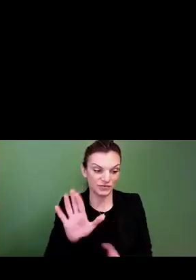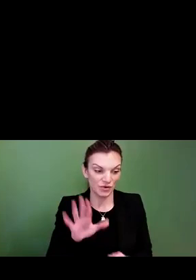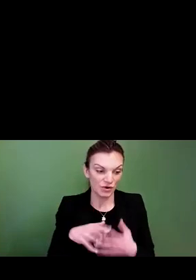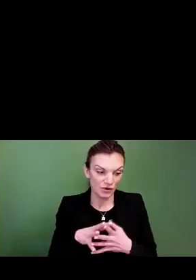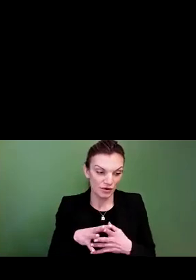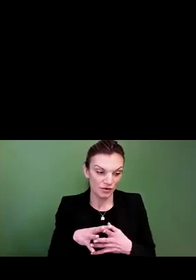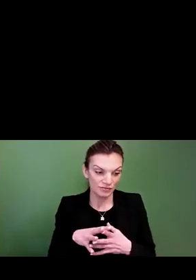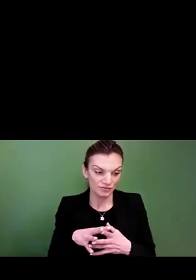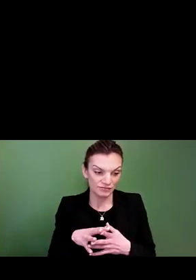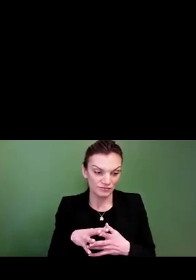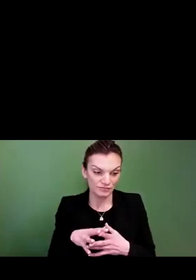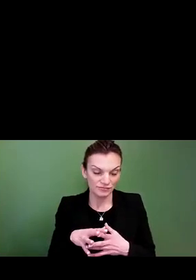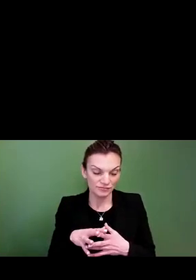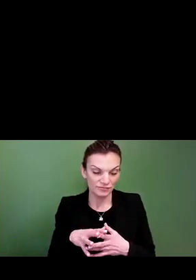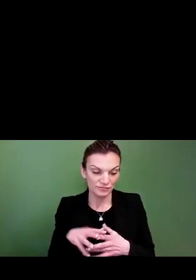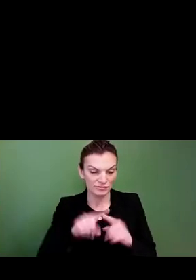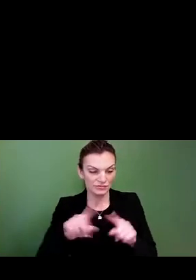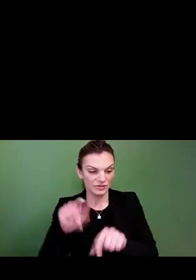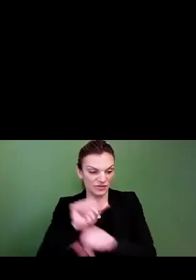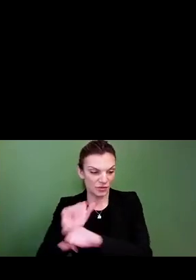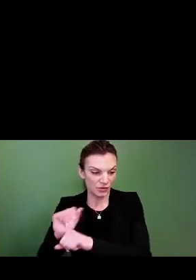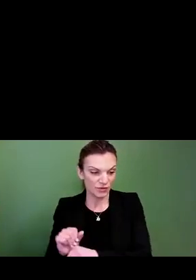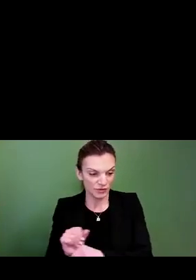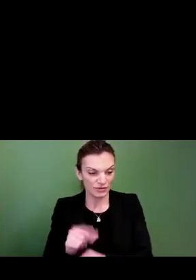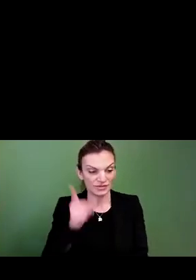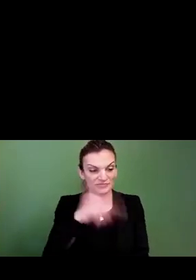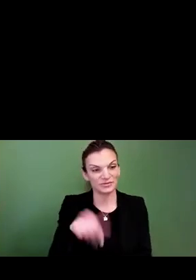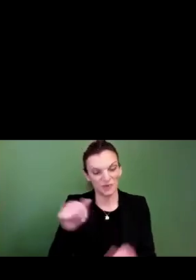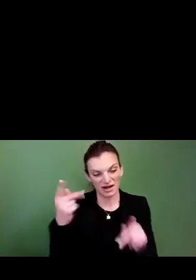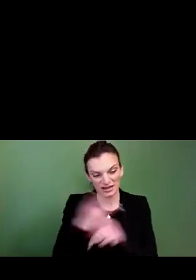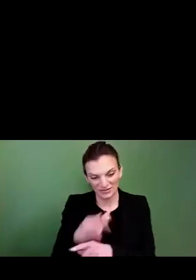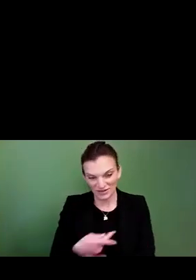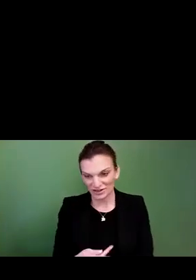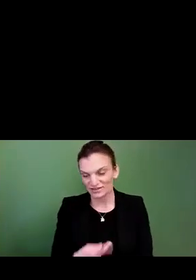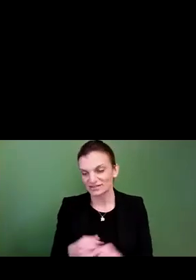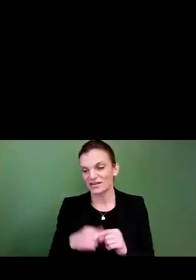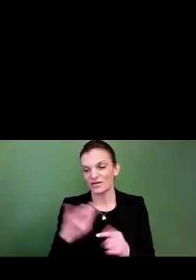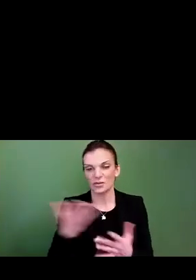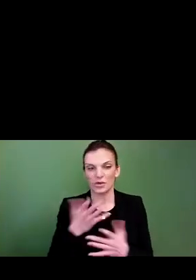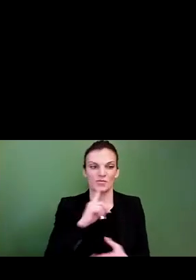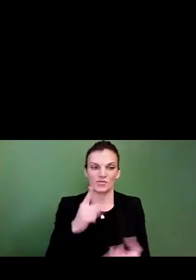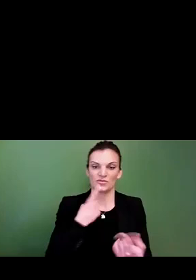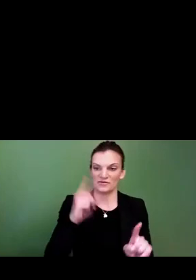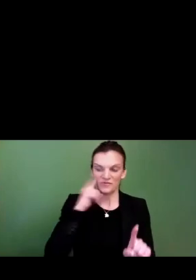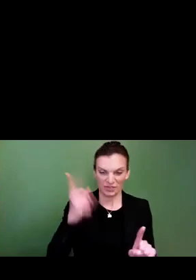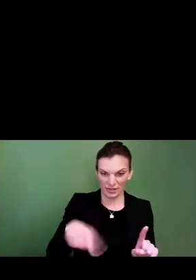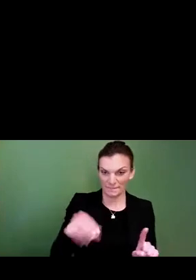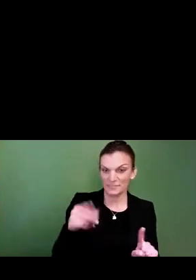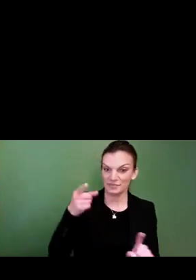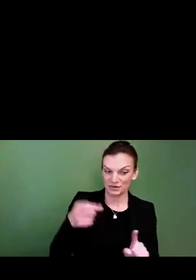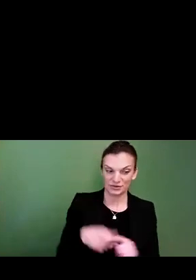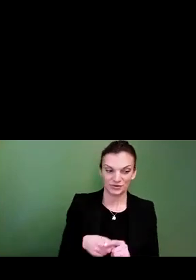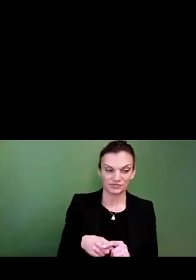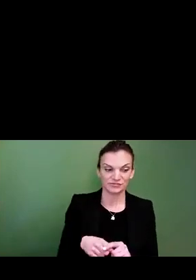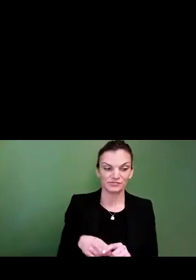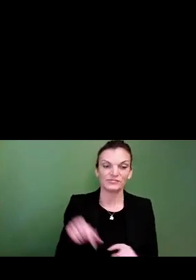for many employers. And as companies try to figure this all out and what it means for them and for you, there are bound